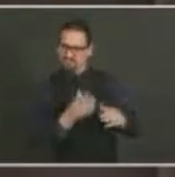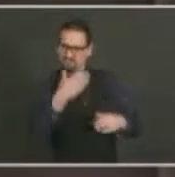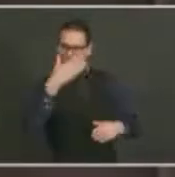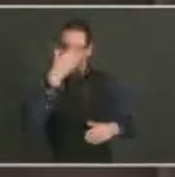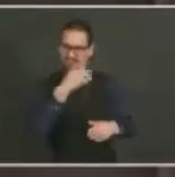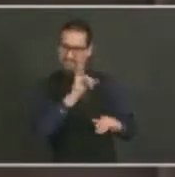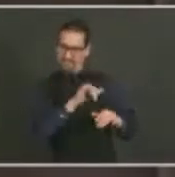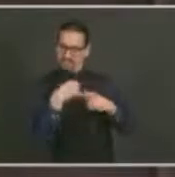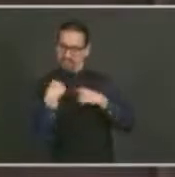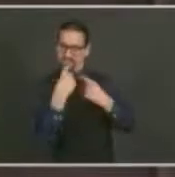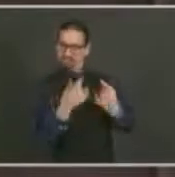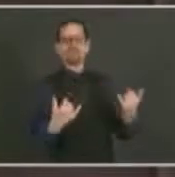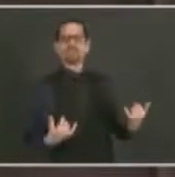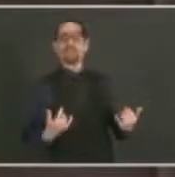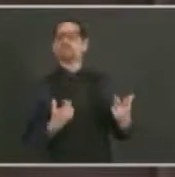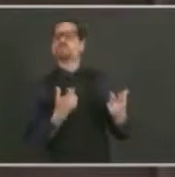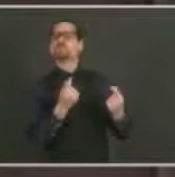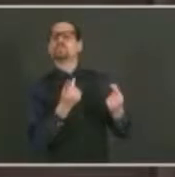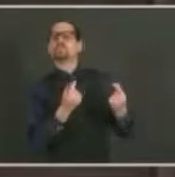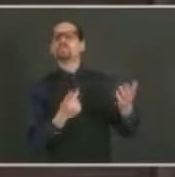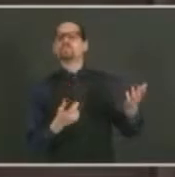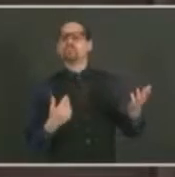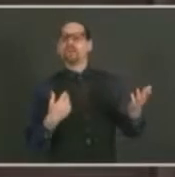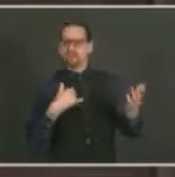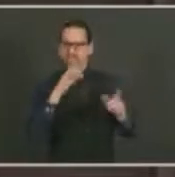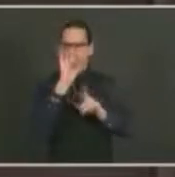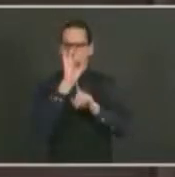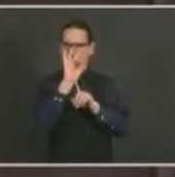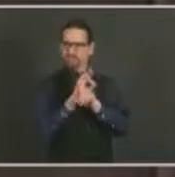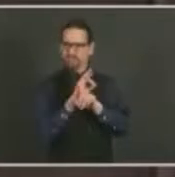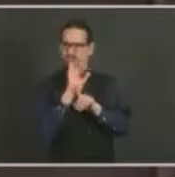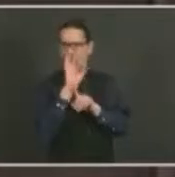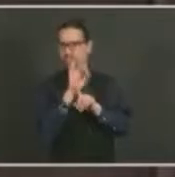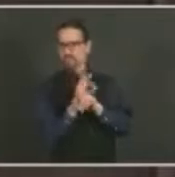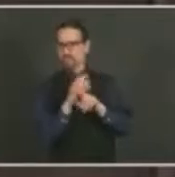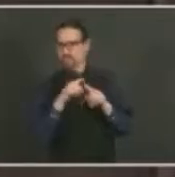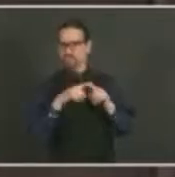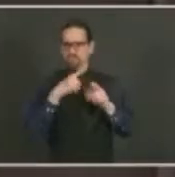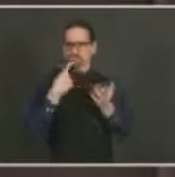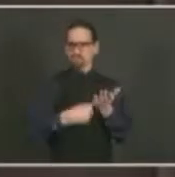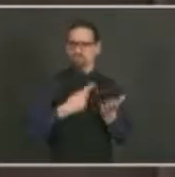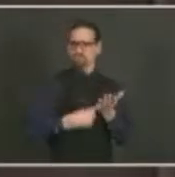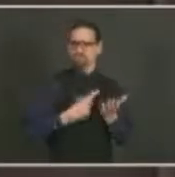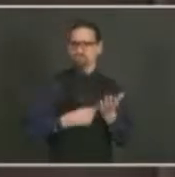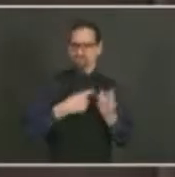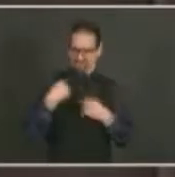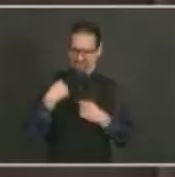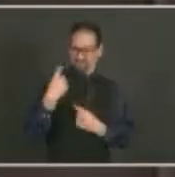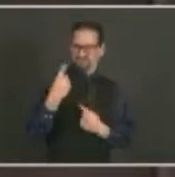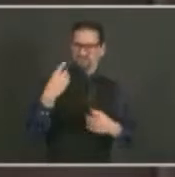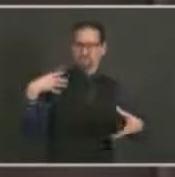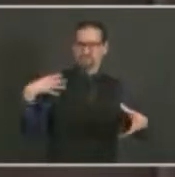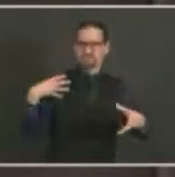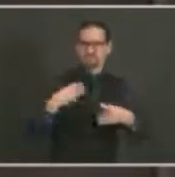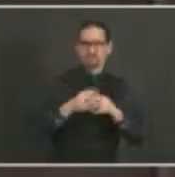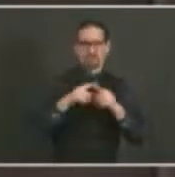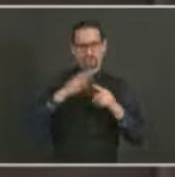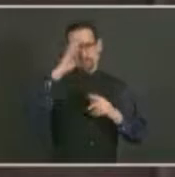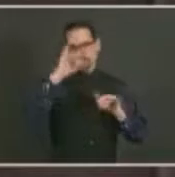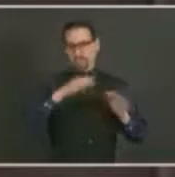that right now, and we've had 8 or 9 months to talk about this, think about this. We've had 8 or 9 months to create a plan. And